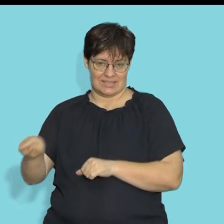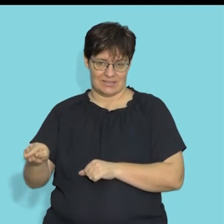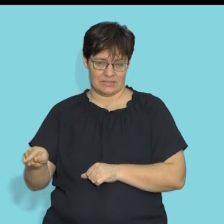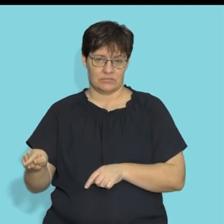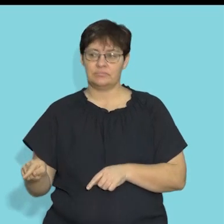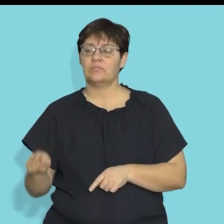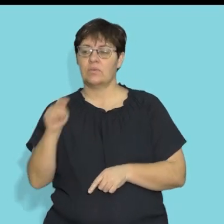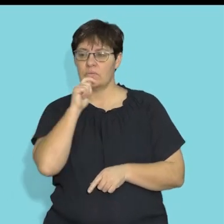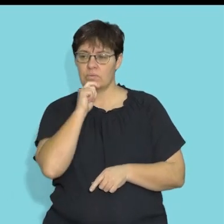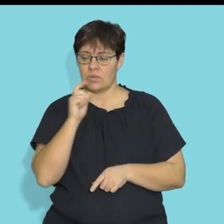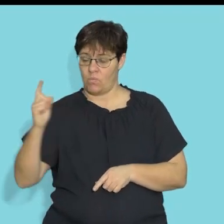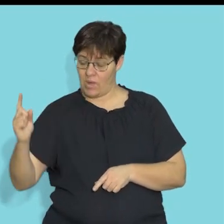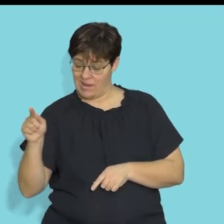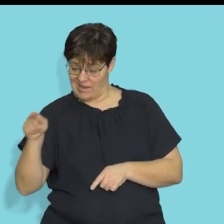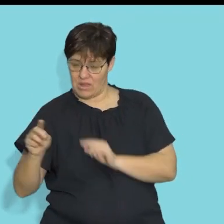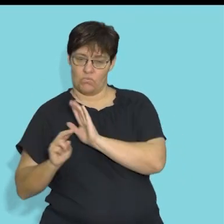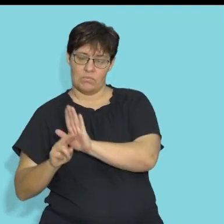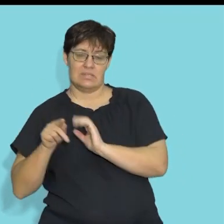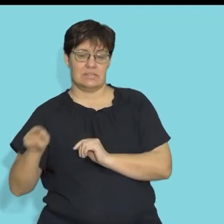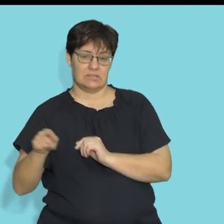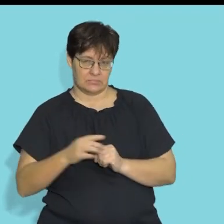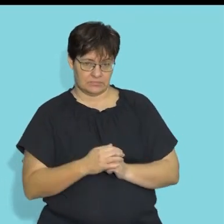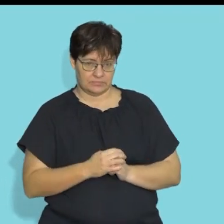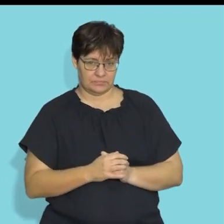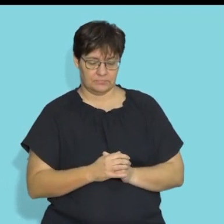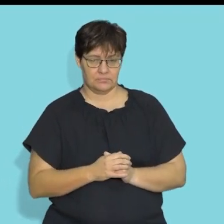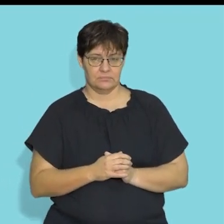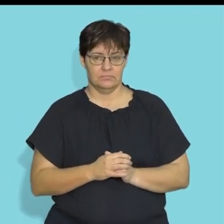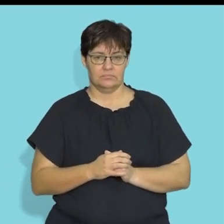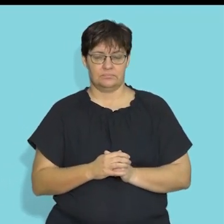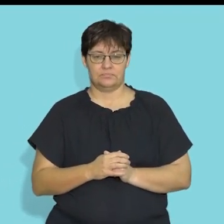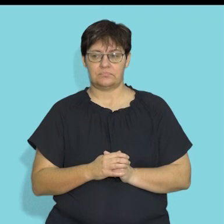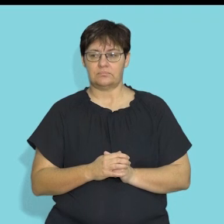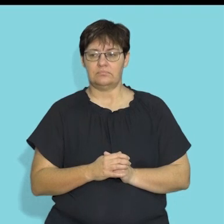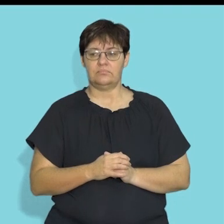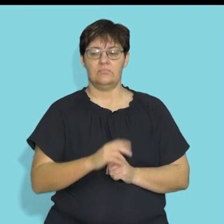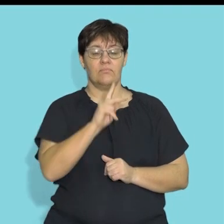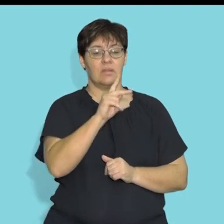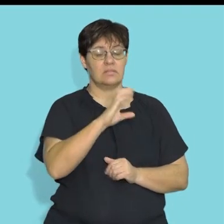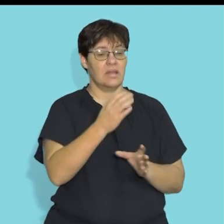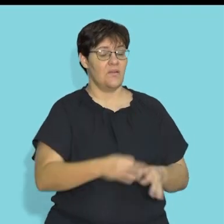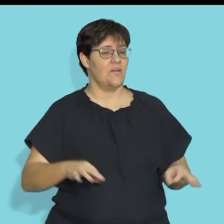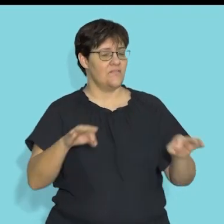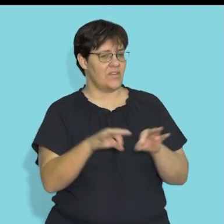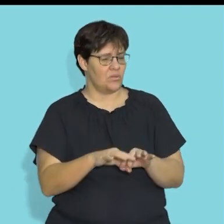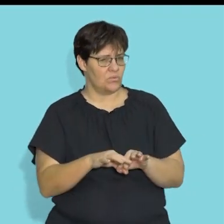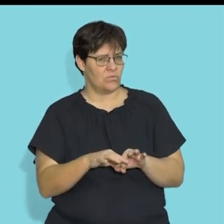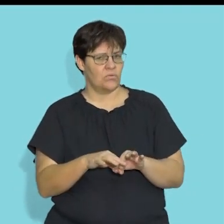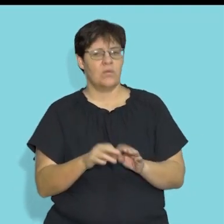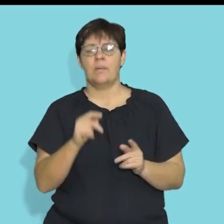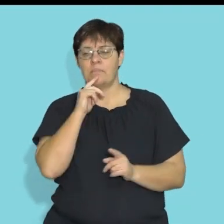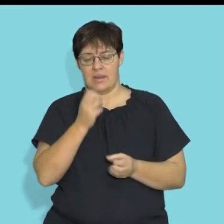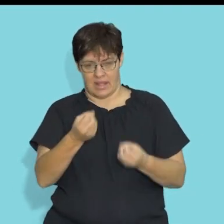We normally use a 1 to represent their concentration. The Kc value gives us an indication of